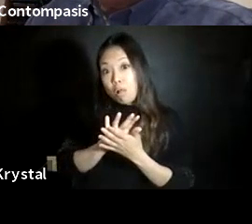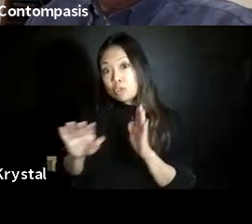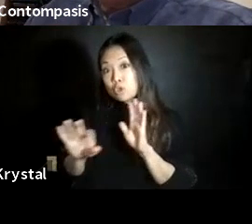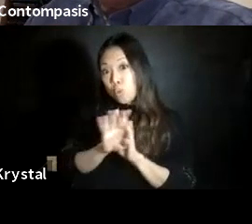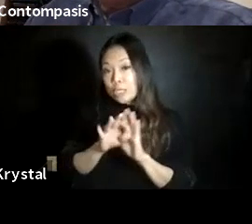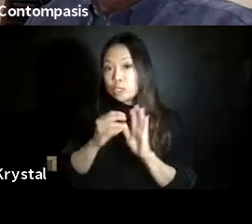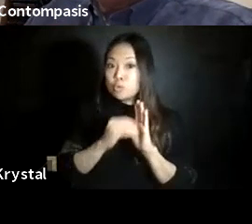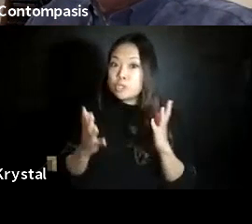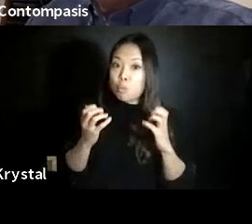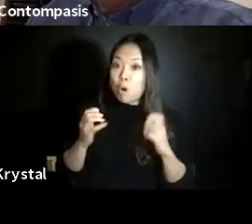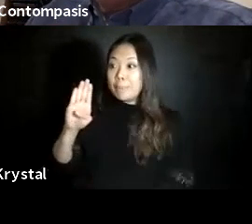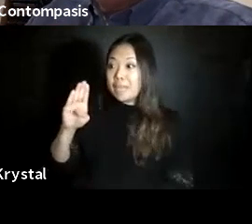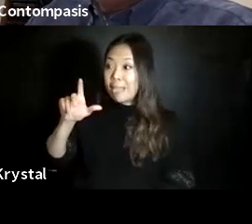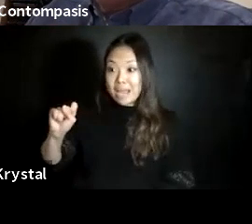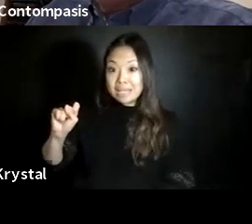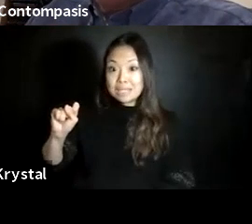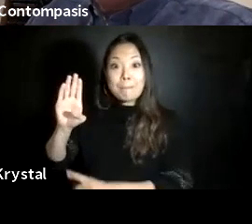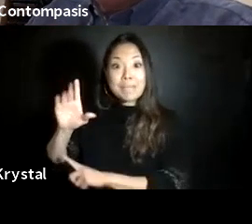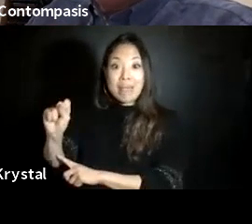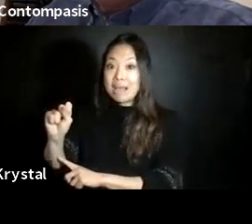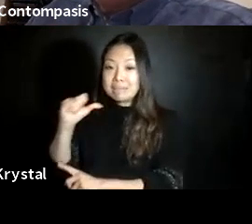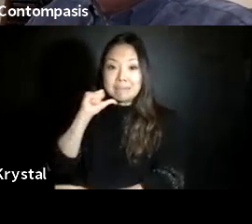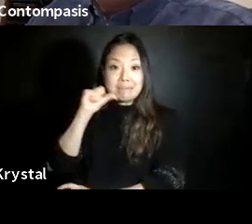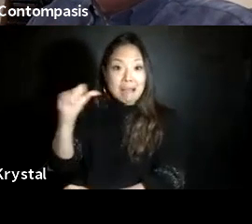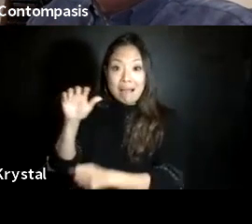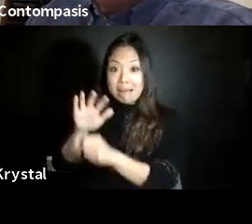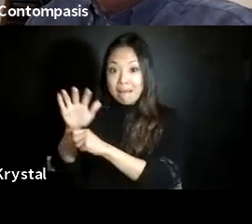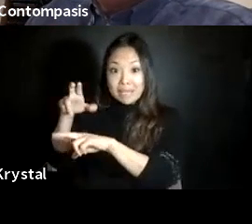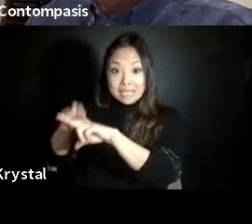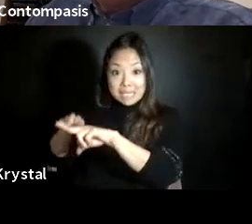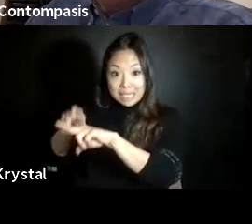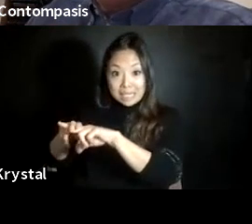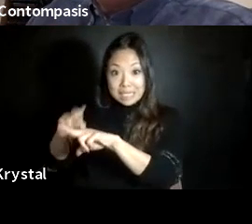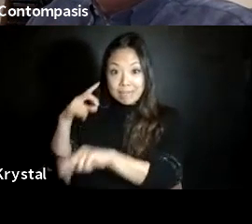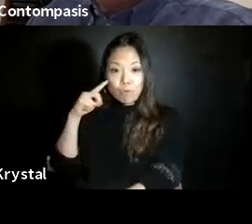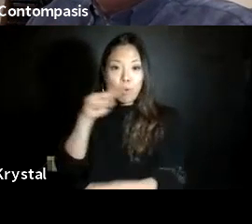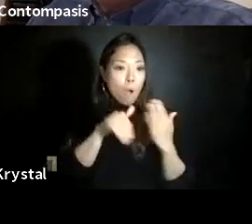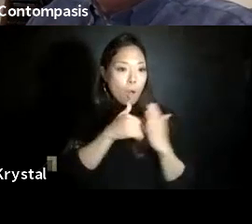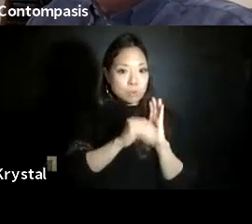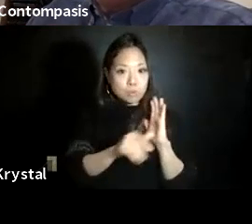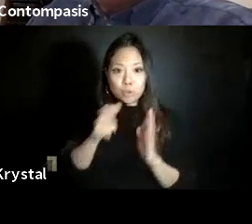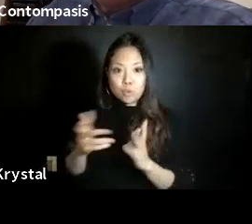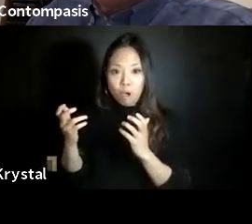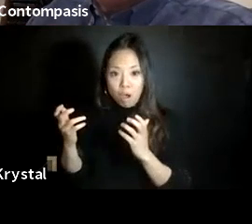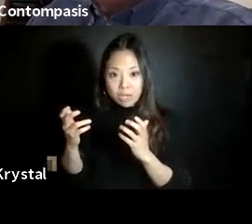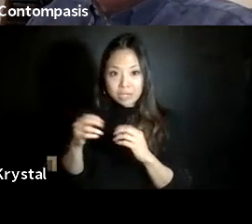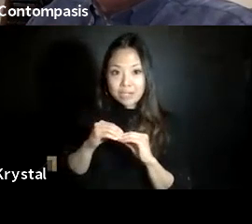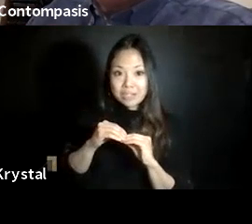there are not enough seats at BLS for all of the options, or not all BLS